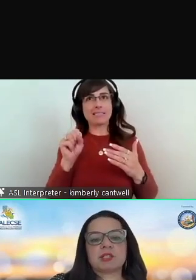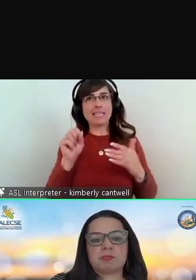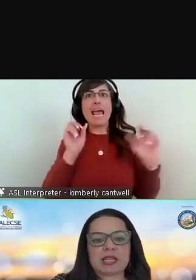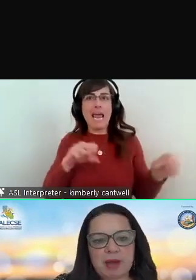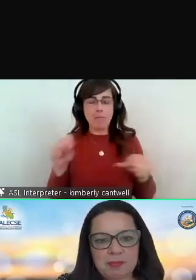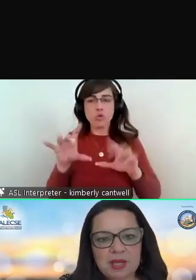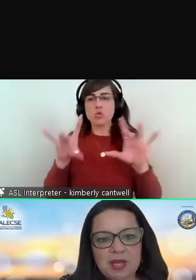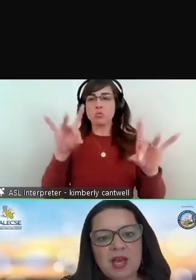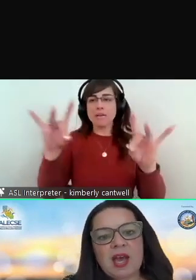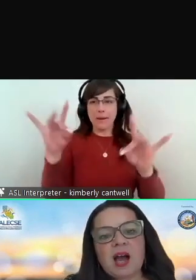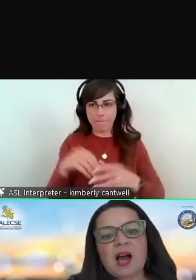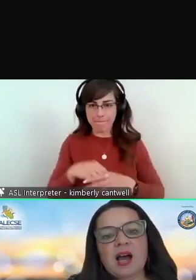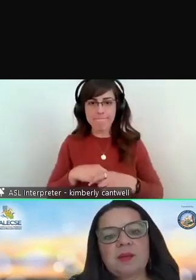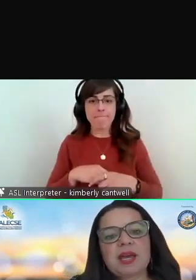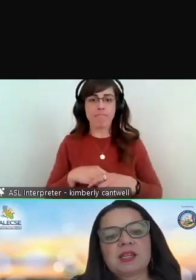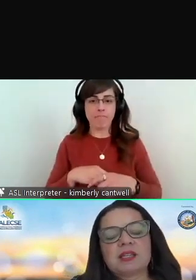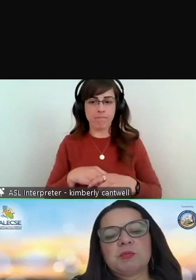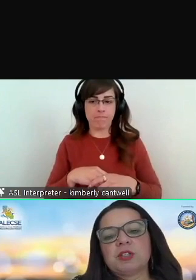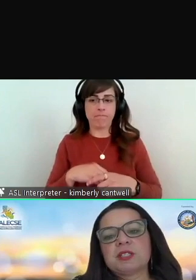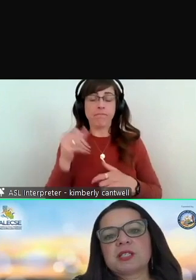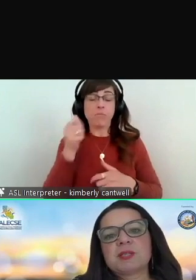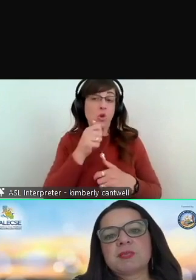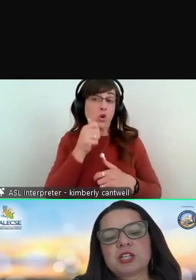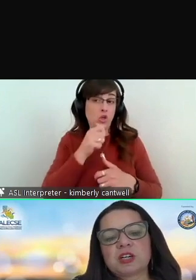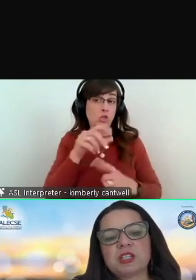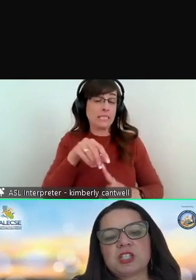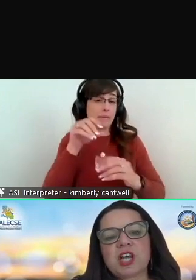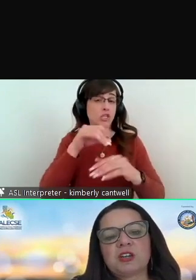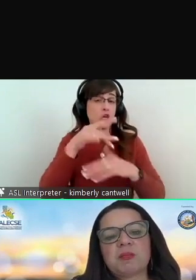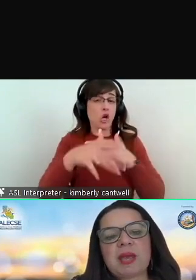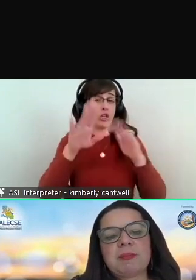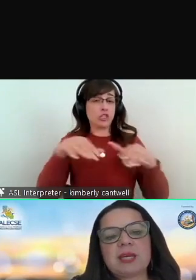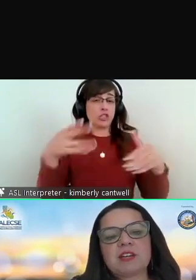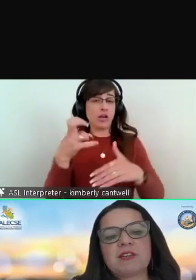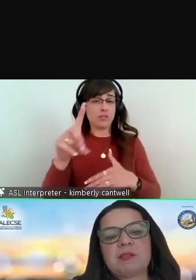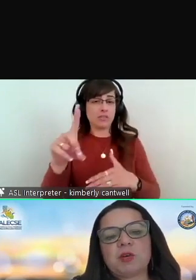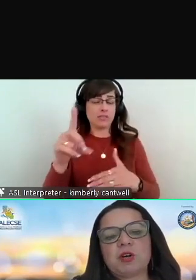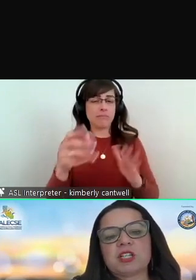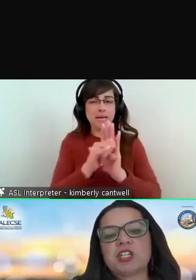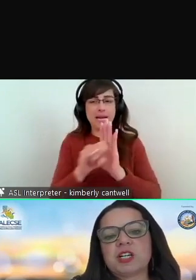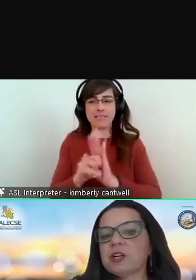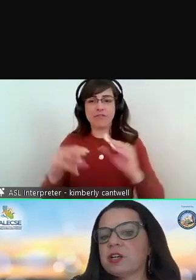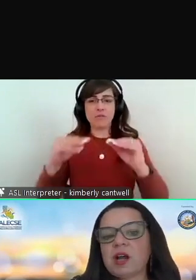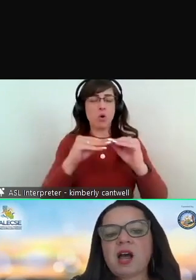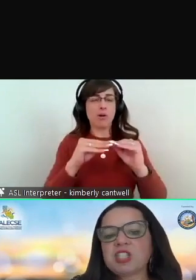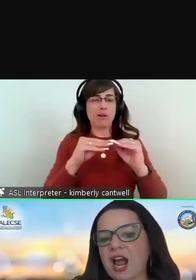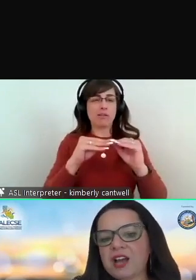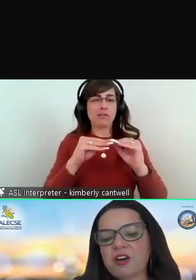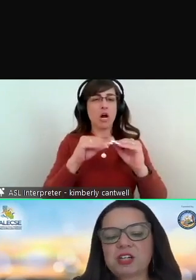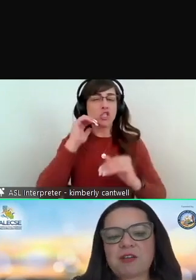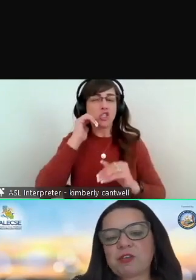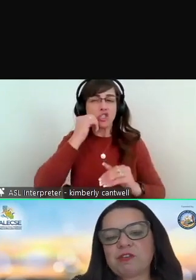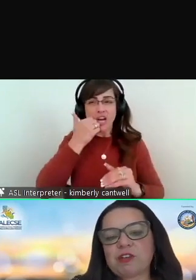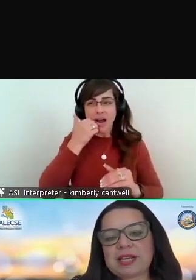able to pick them up. And girls, especially in early childhood, may be identified more as shy or suffering from